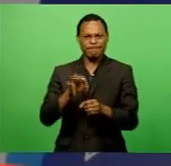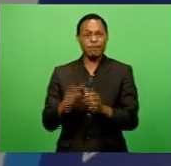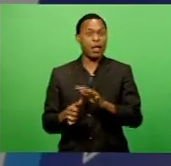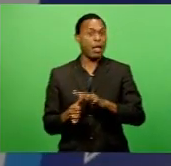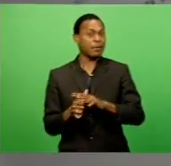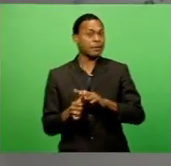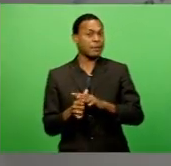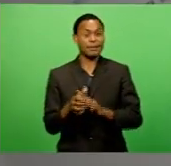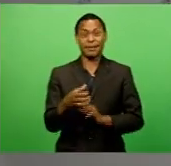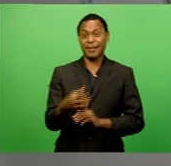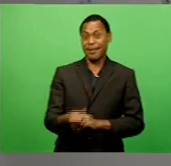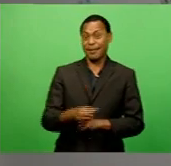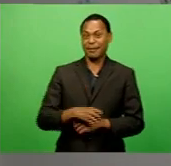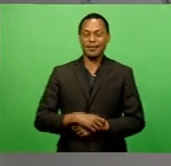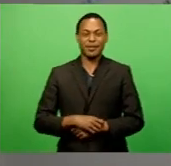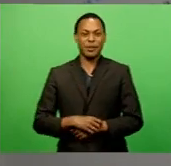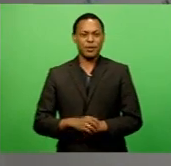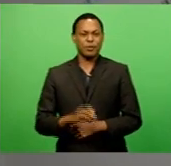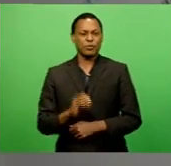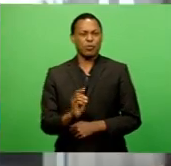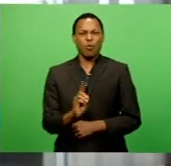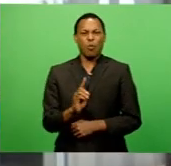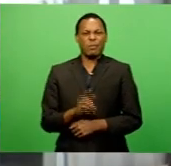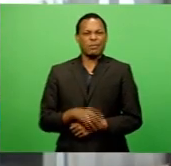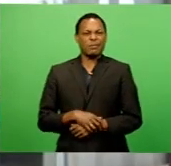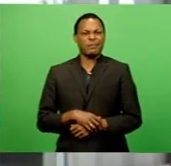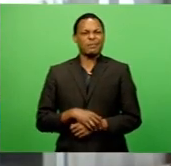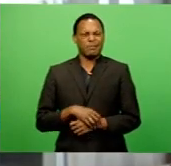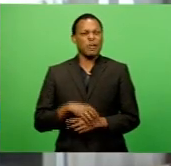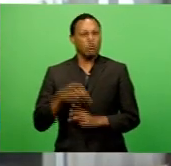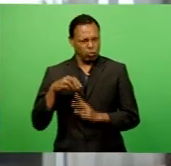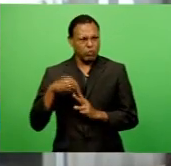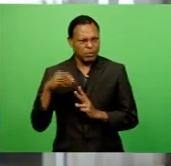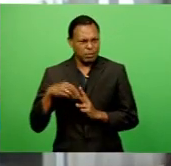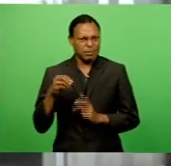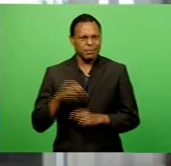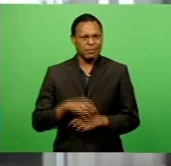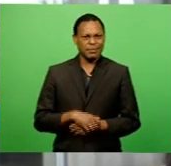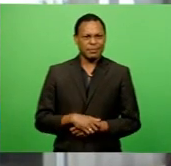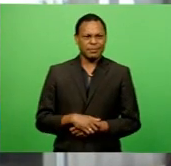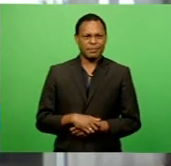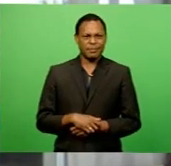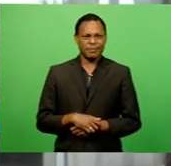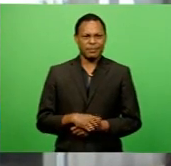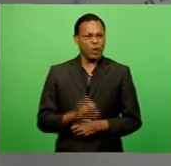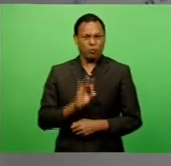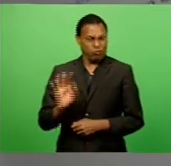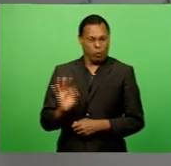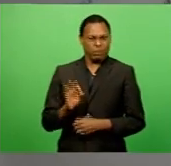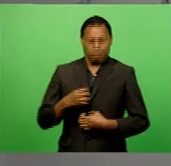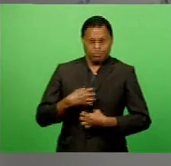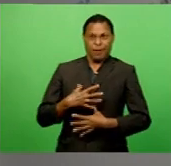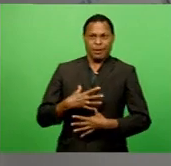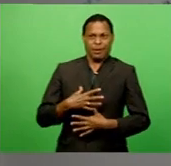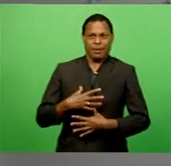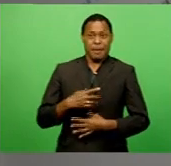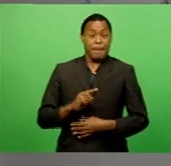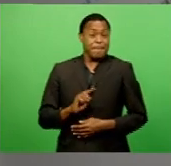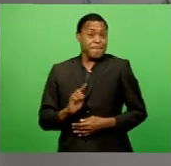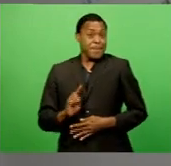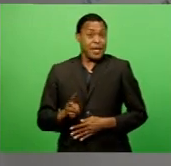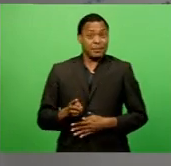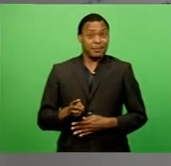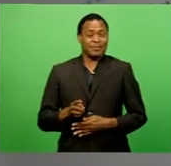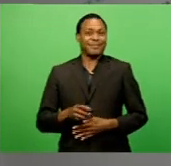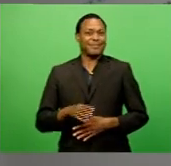with almost 1/3 of the audience preference. It doesn't come as much of a surprise to us. We're just pleased that another